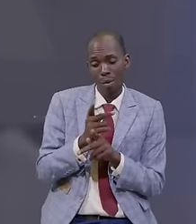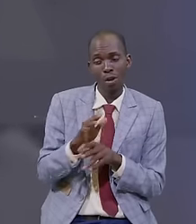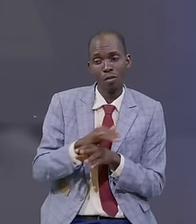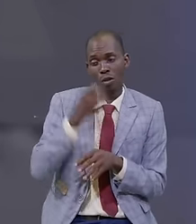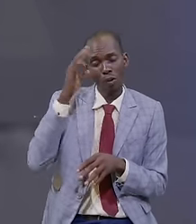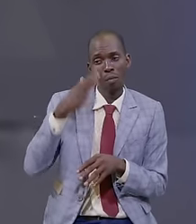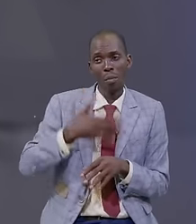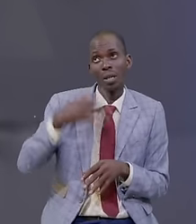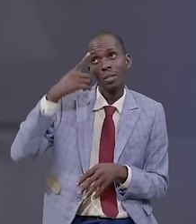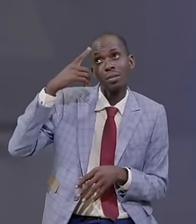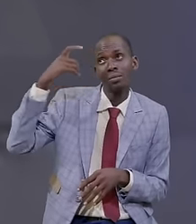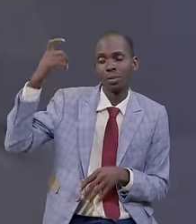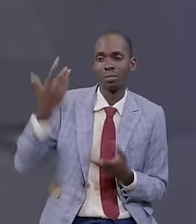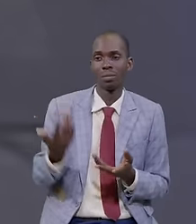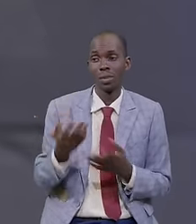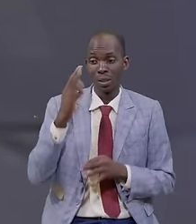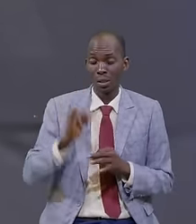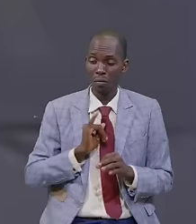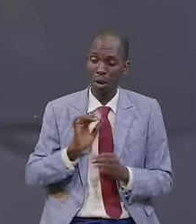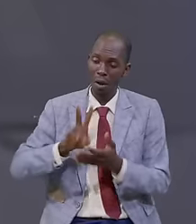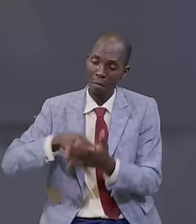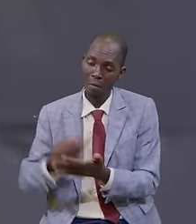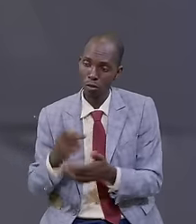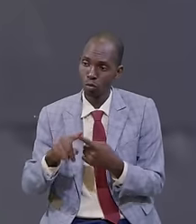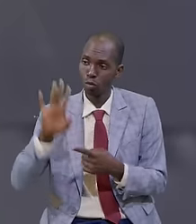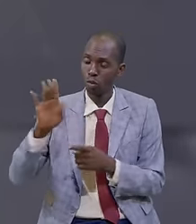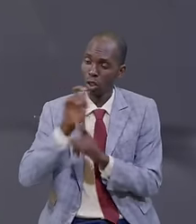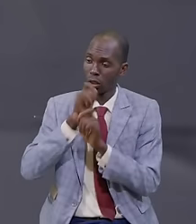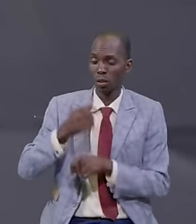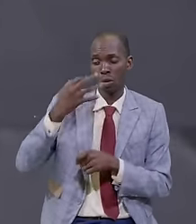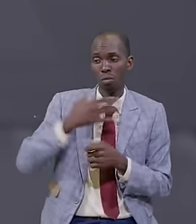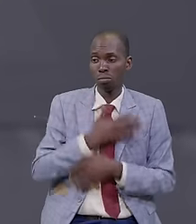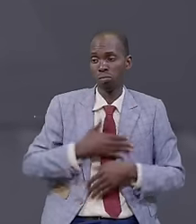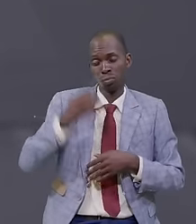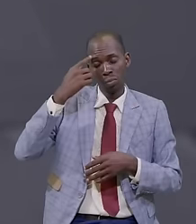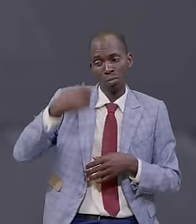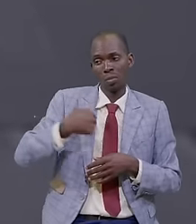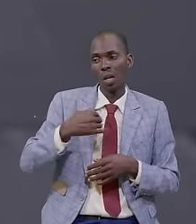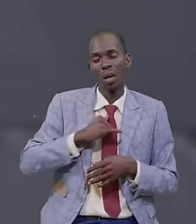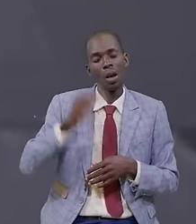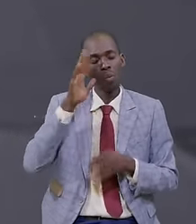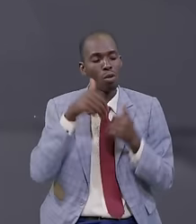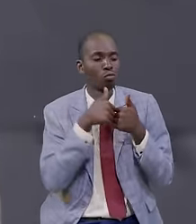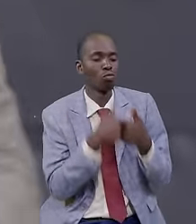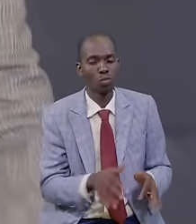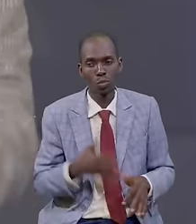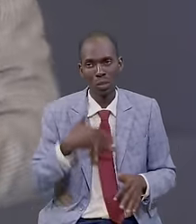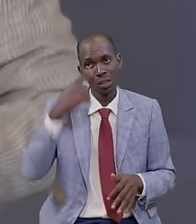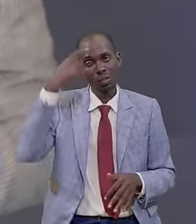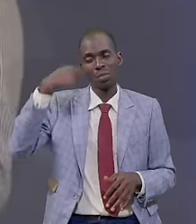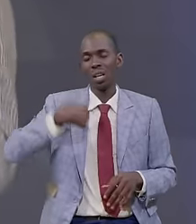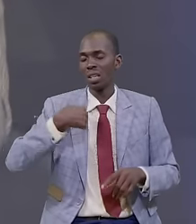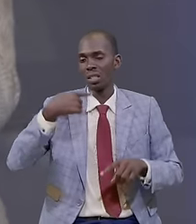the partnership, and the power of God. I cannot, I will not do that. And